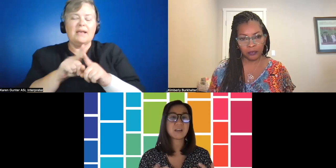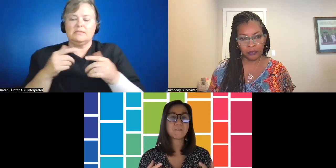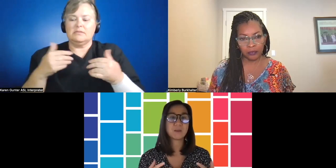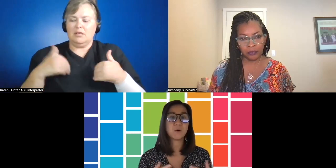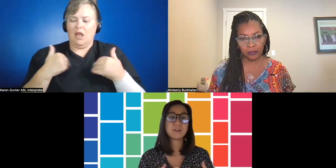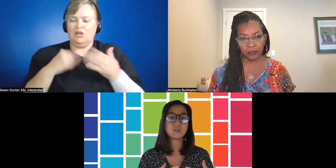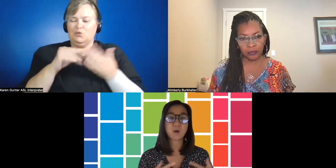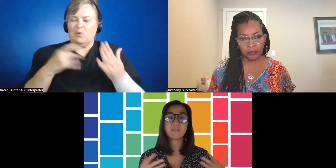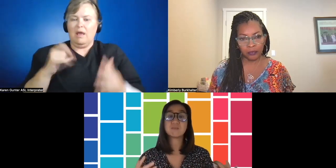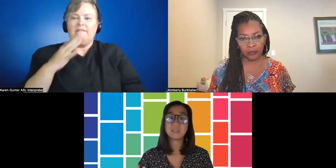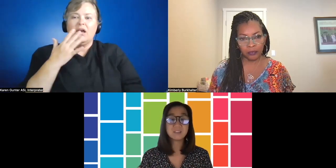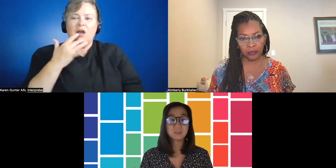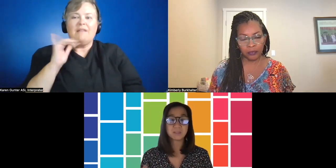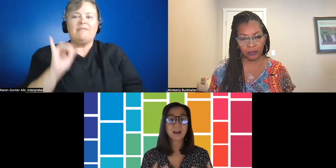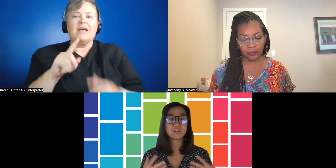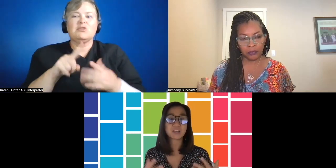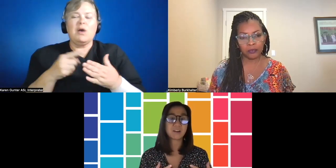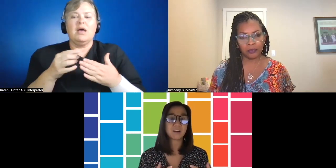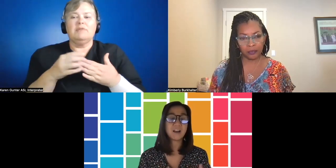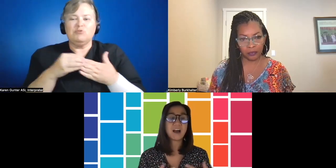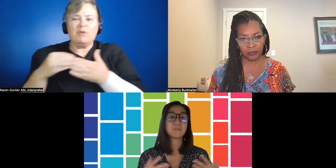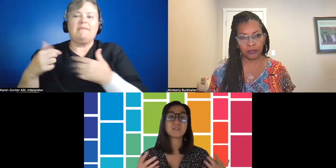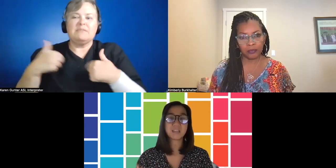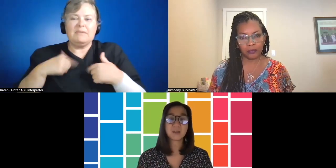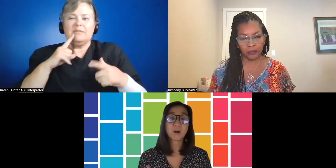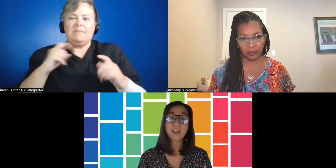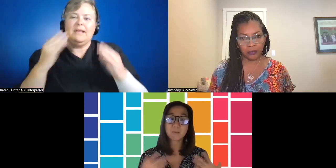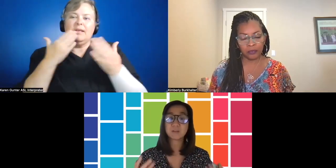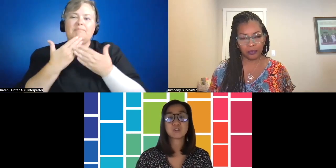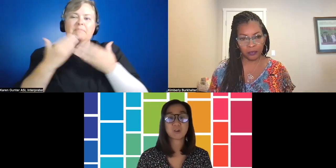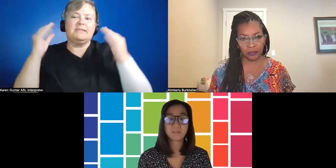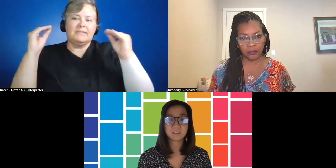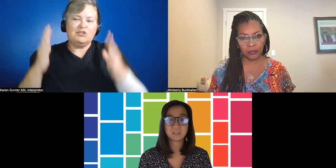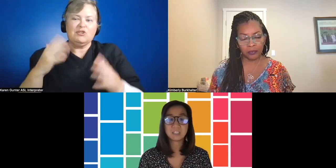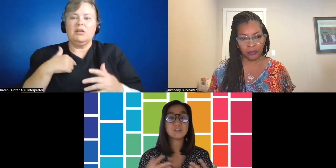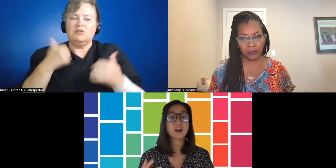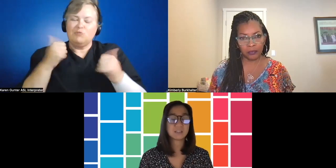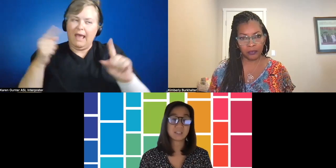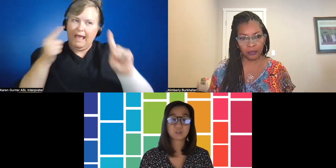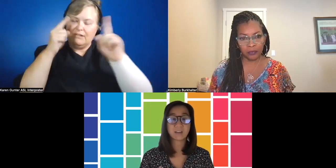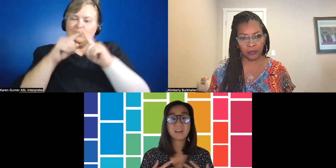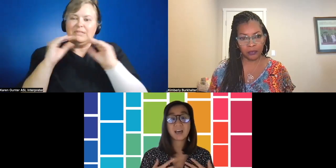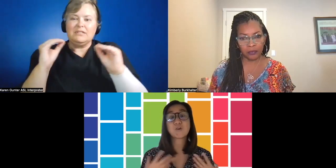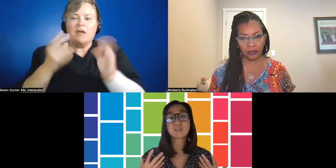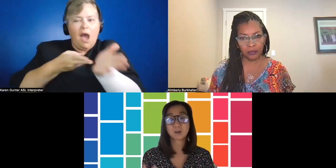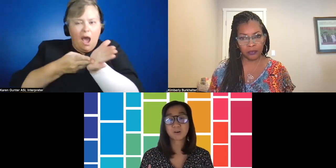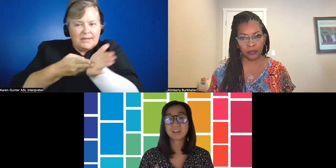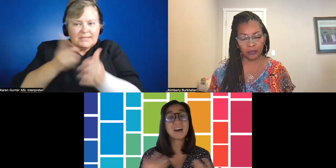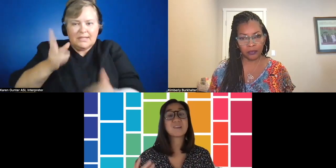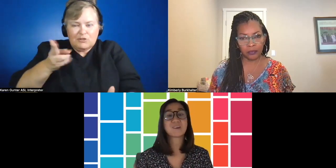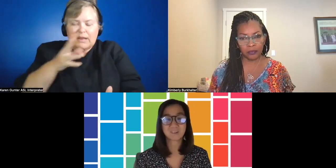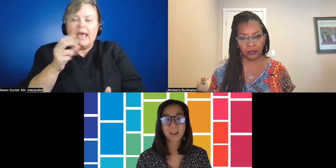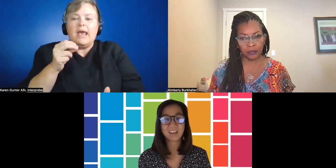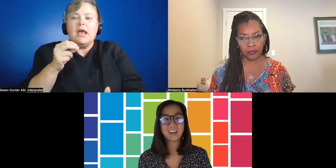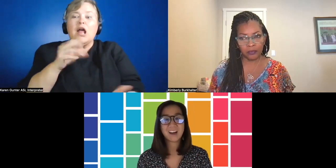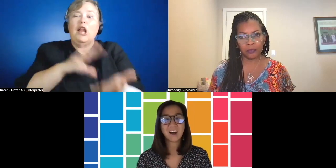that's definitely what drives me to be the educator I am today, where I am really striving to teach honest history and of course, learn and